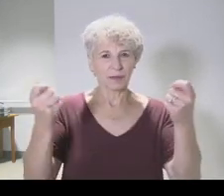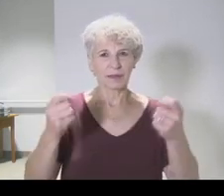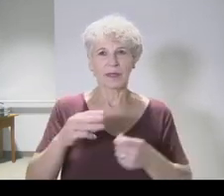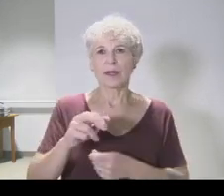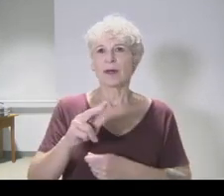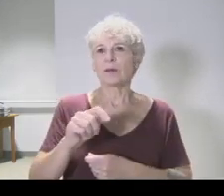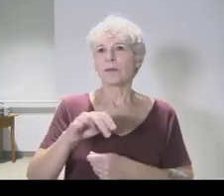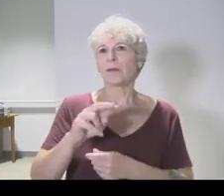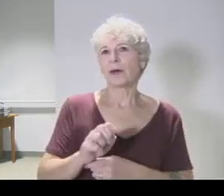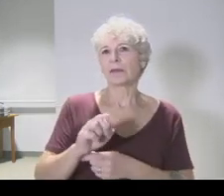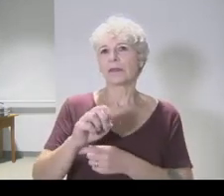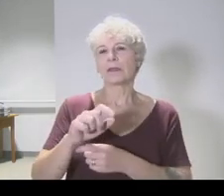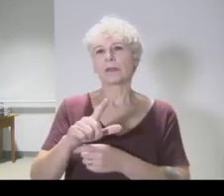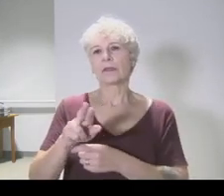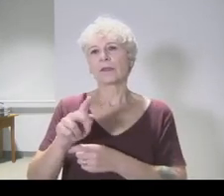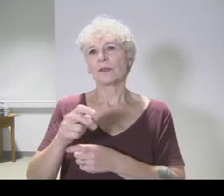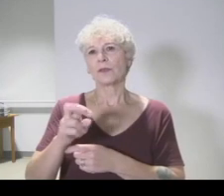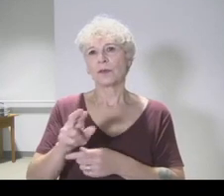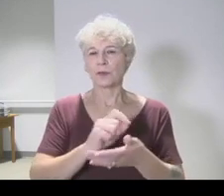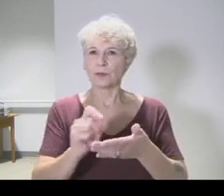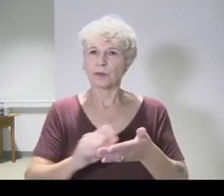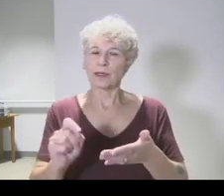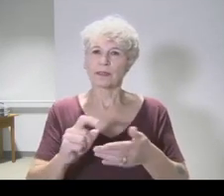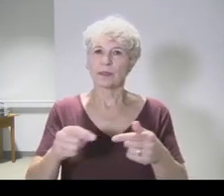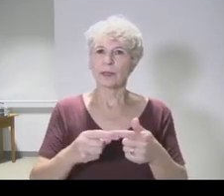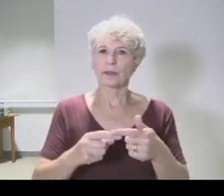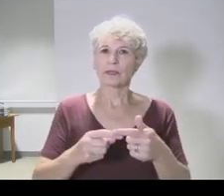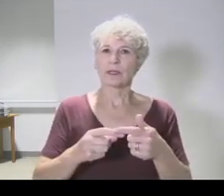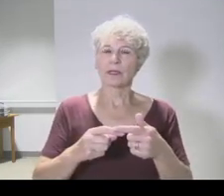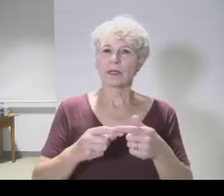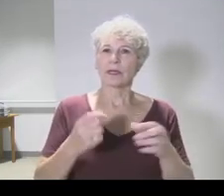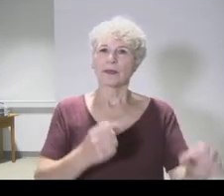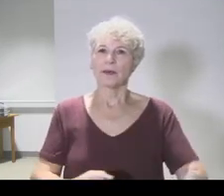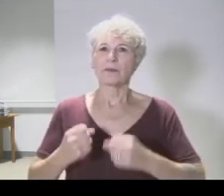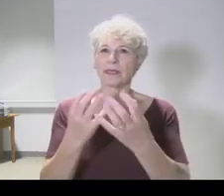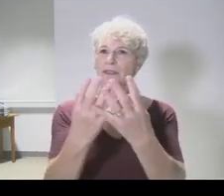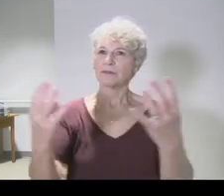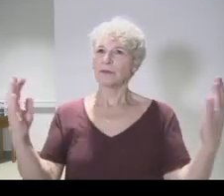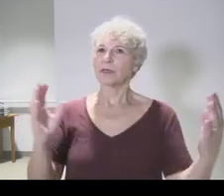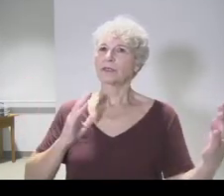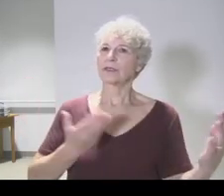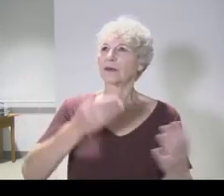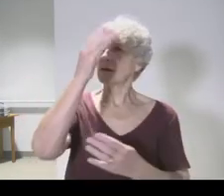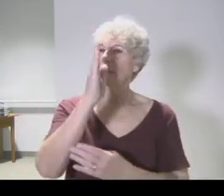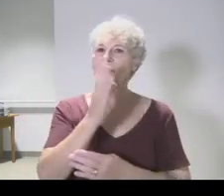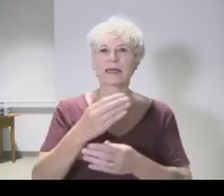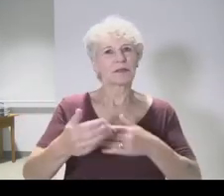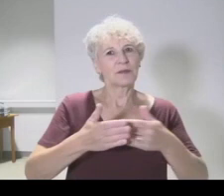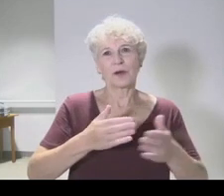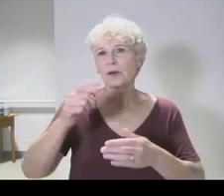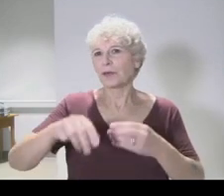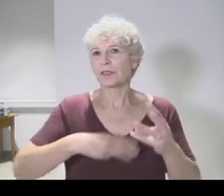popular, famous hymns of our time, "A Mighty Fortress Is Our God." And one of the verses reads as this, "And though this world